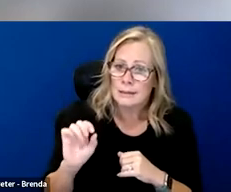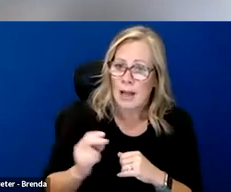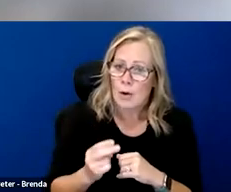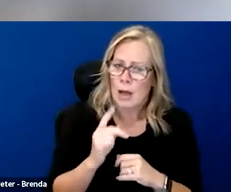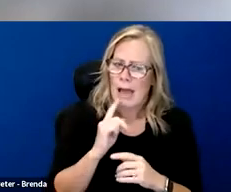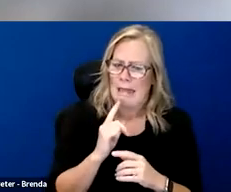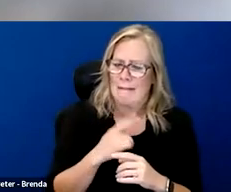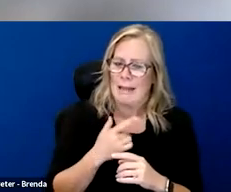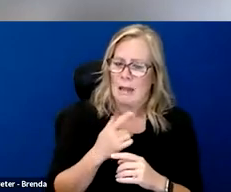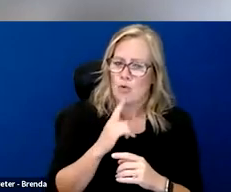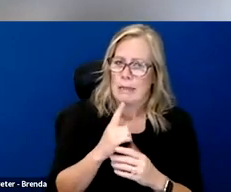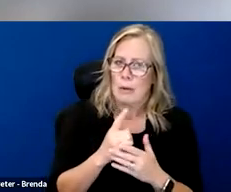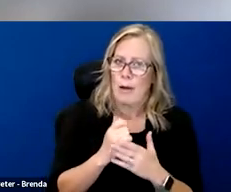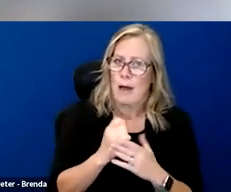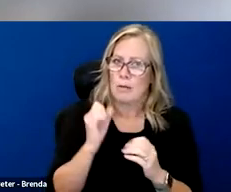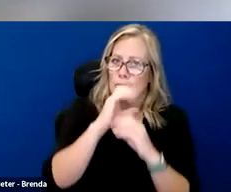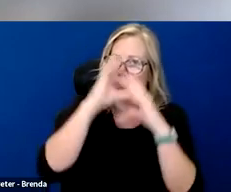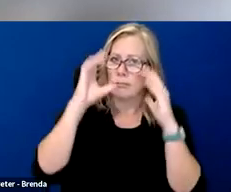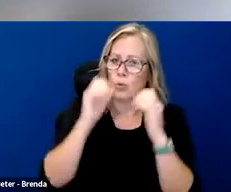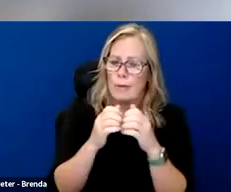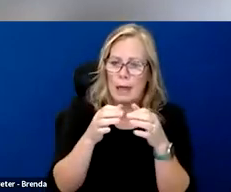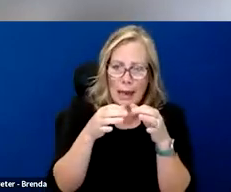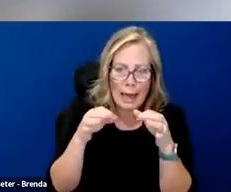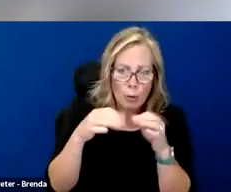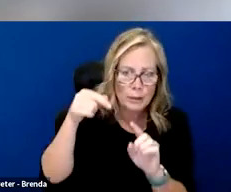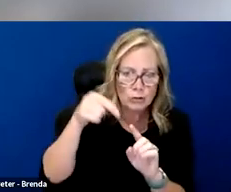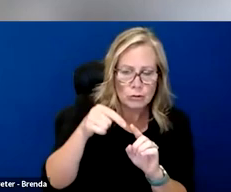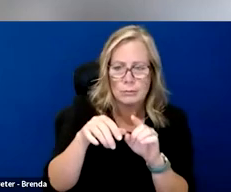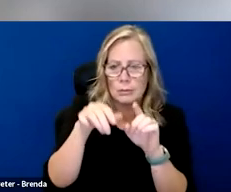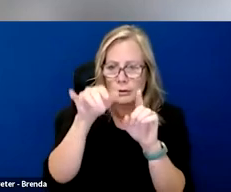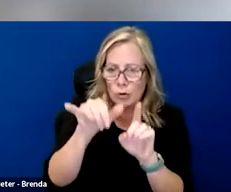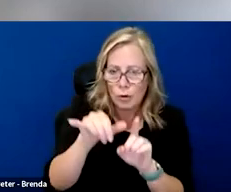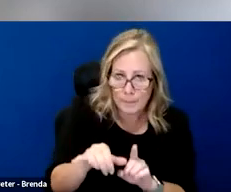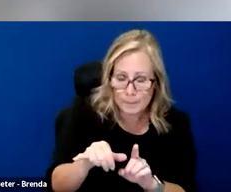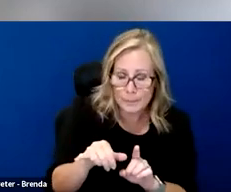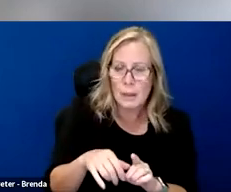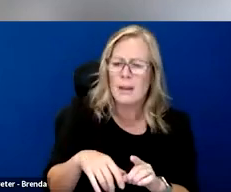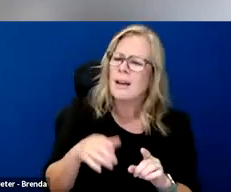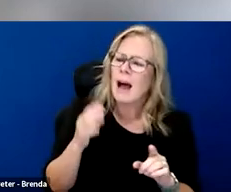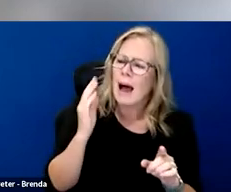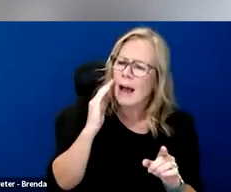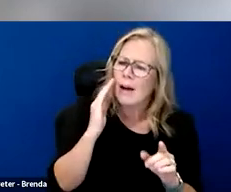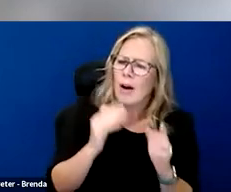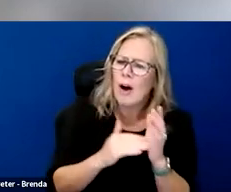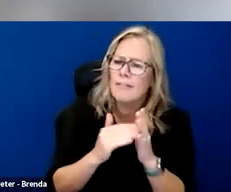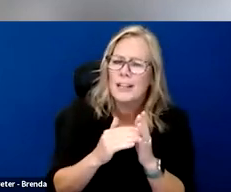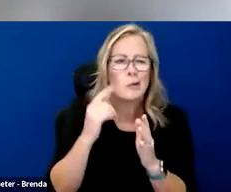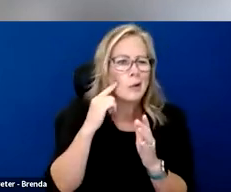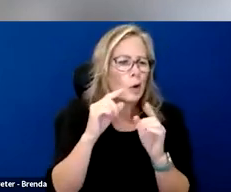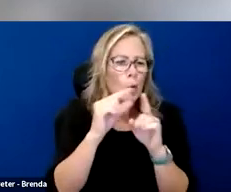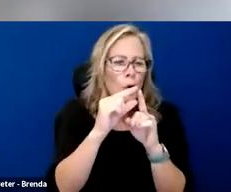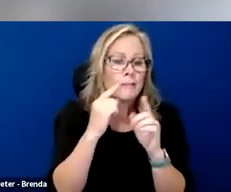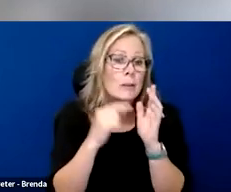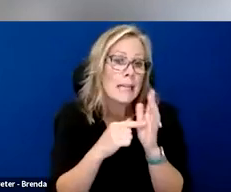that we get on the same page with respect to language and terminology. And I know we hear often terms like heat